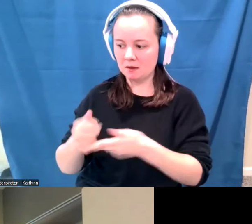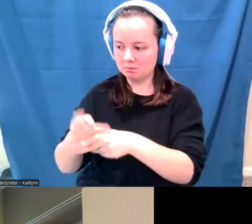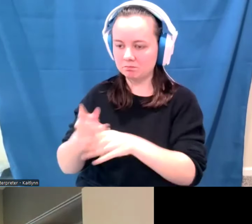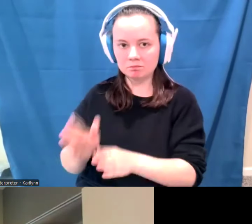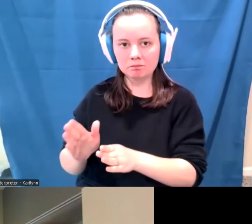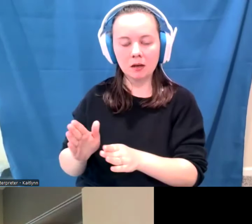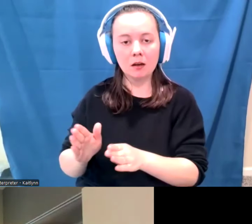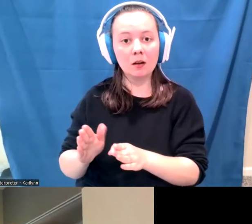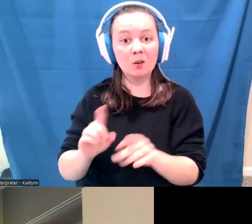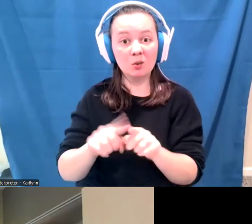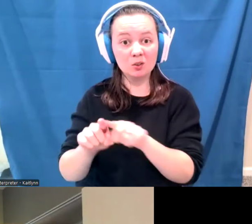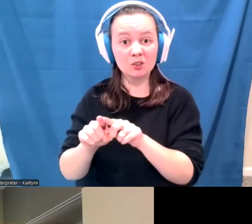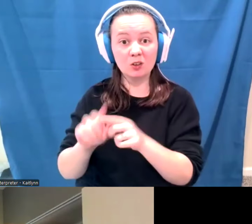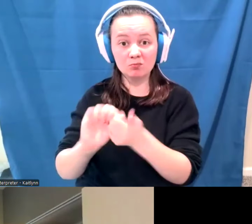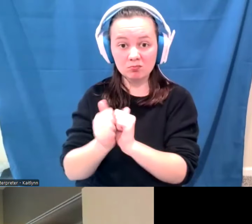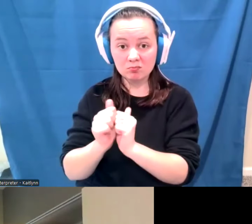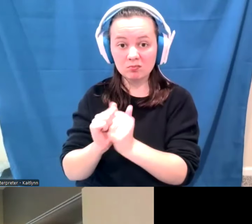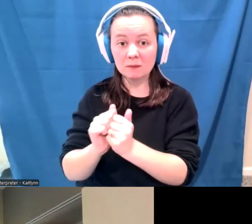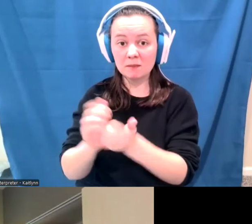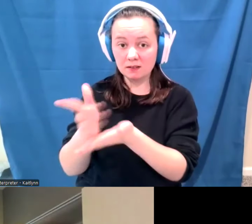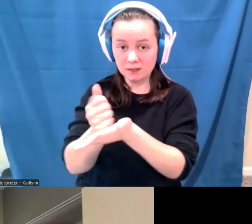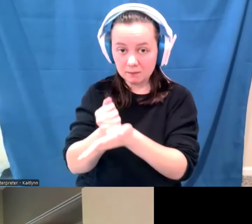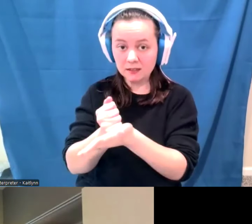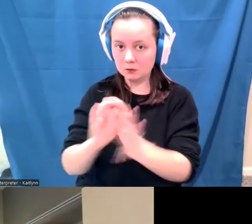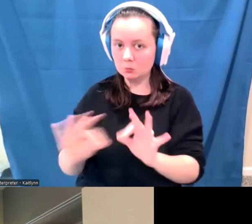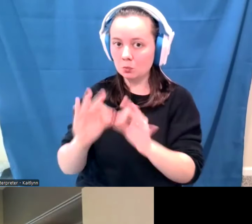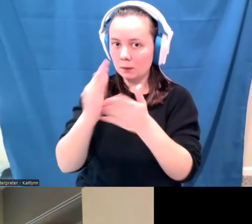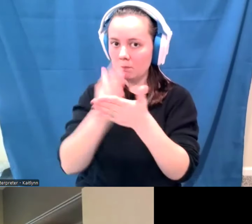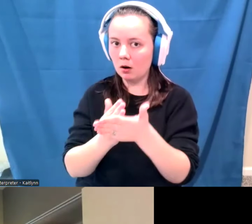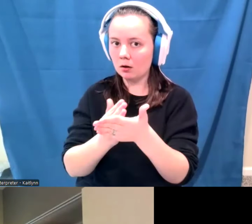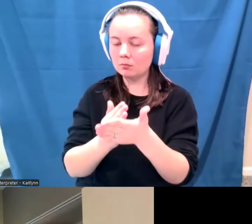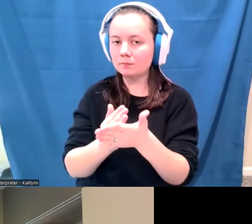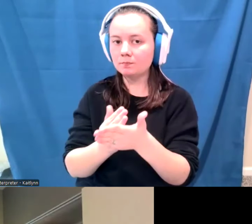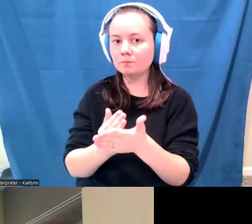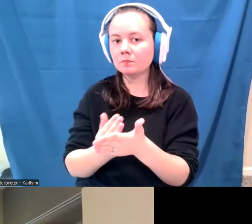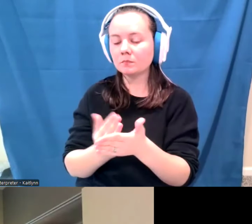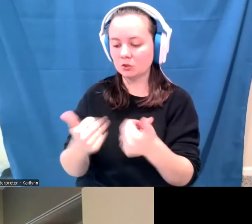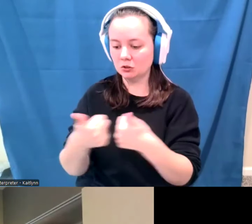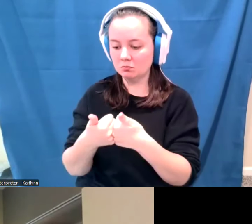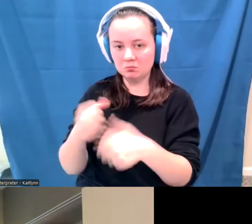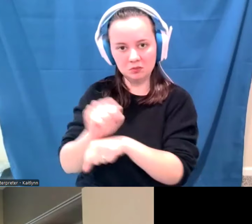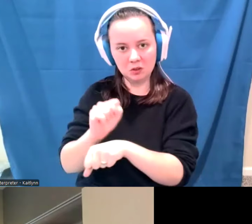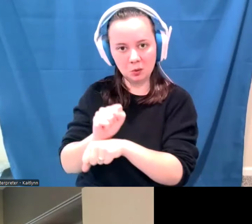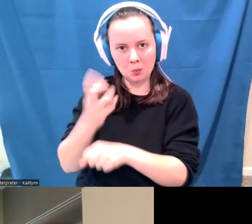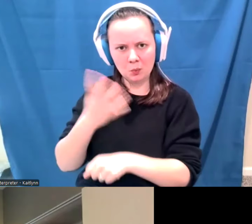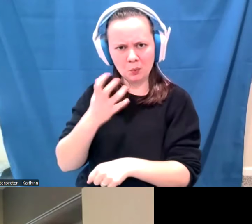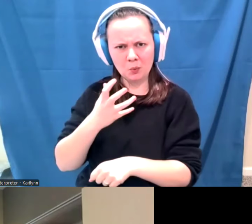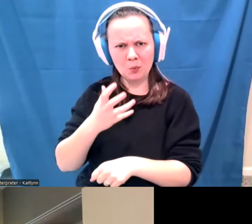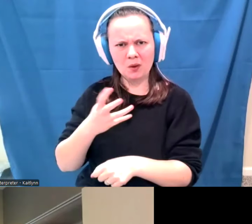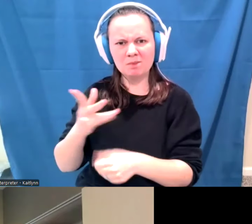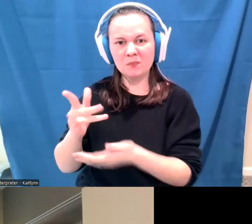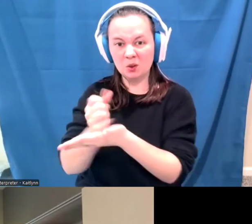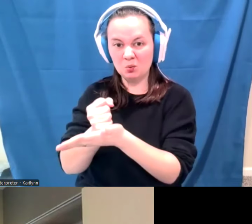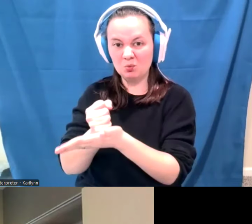competitive compensation is an important part of supporting these workers. These are challenging jobs, and wages have been relatively